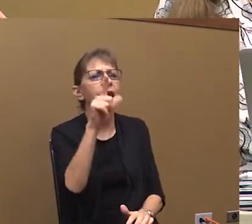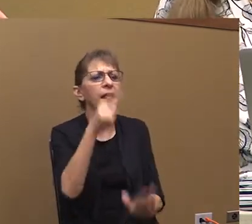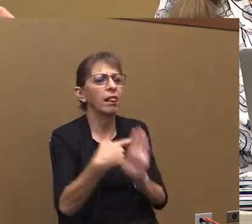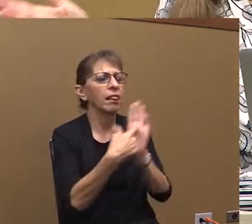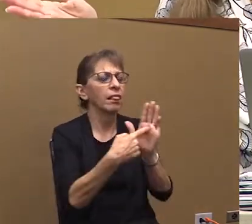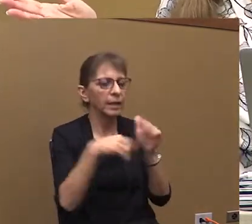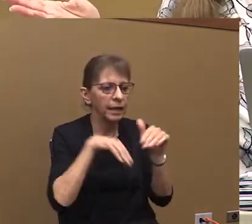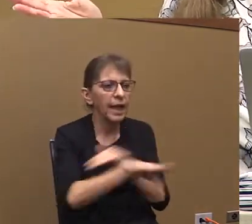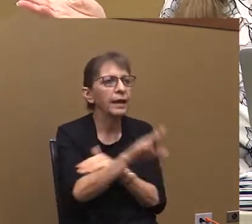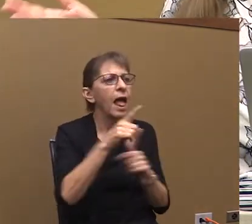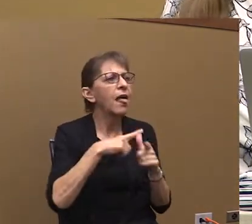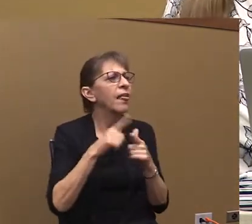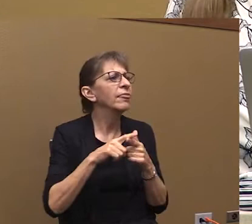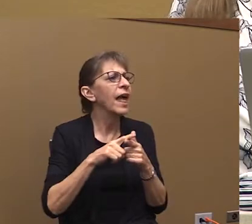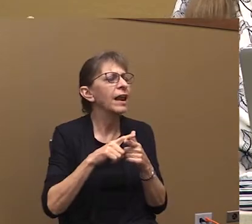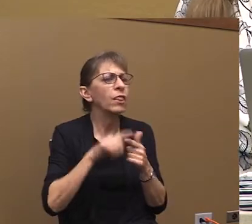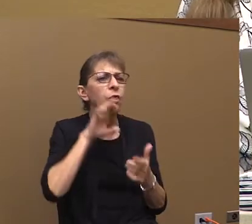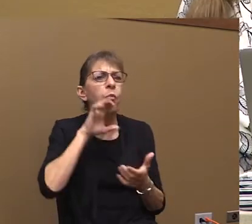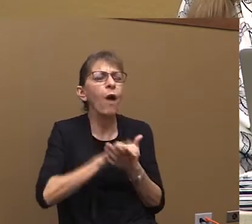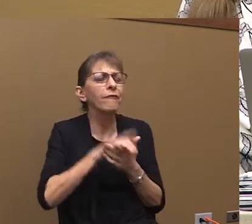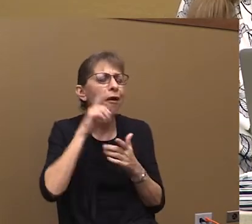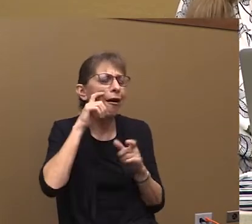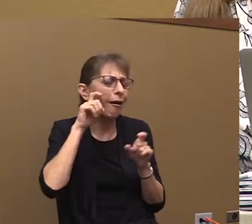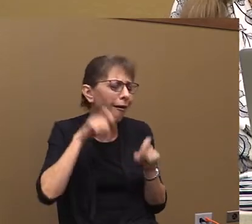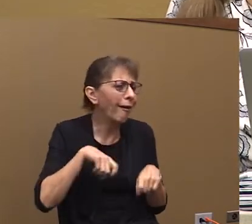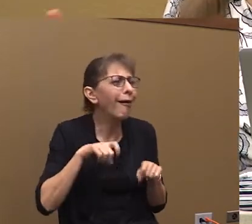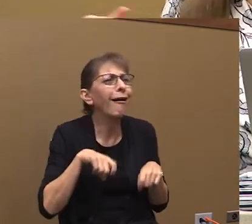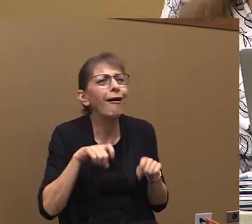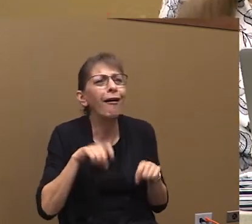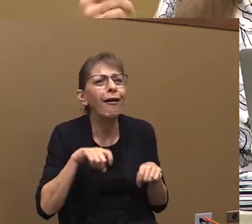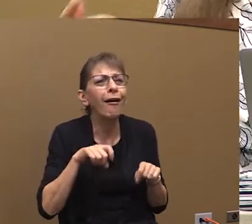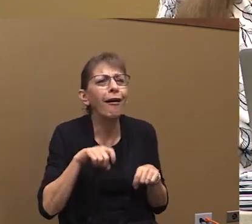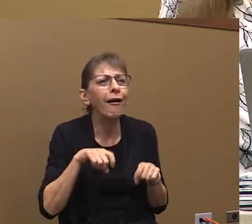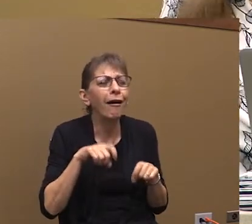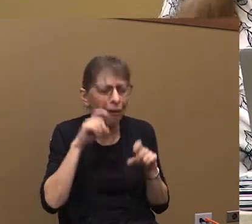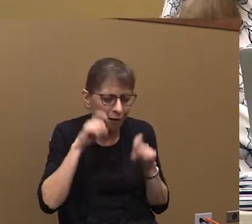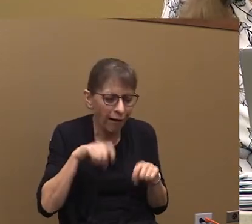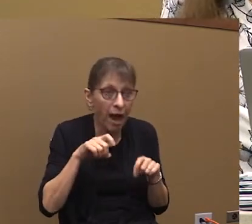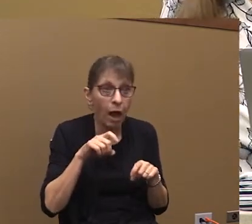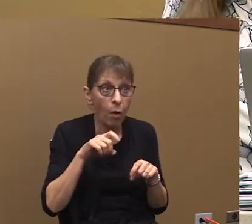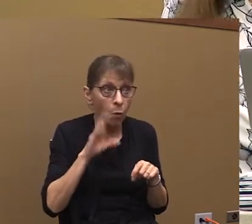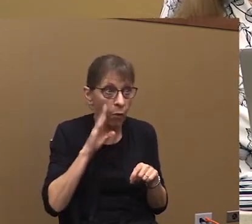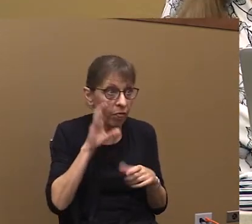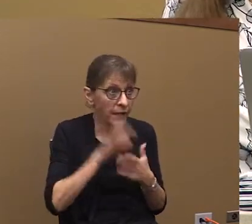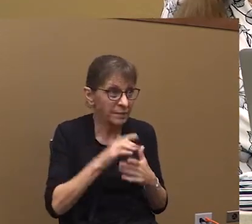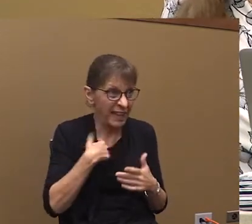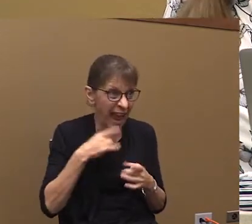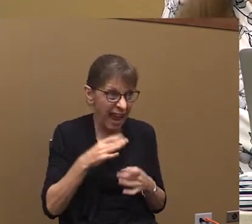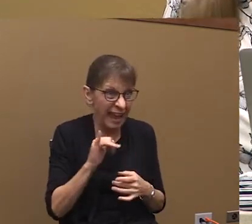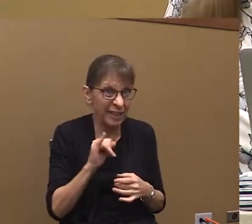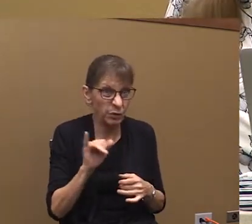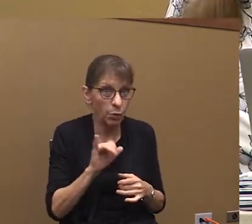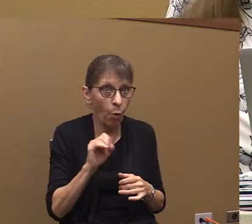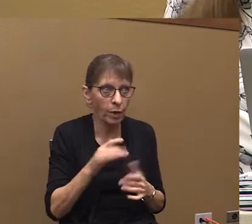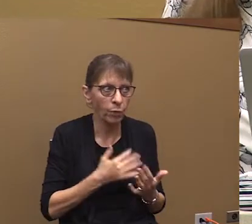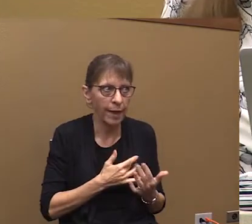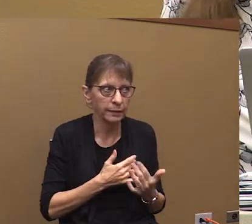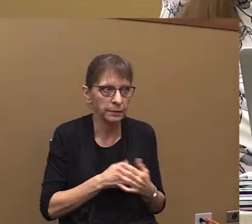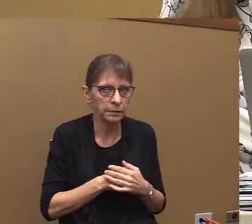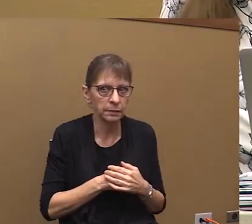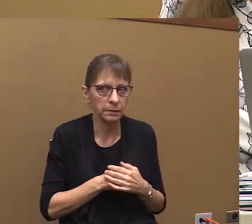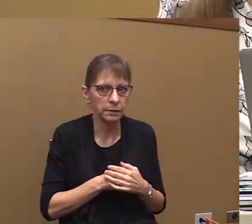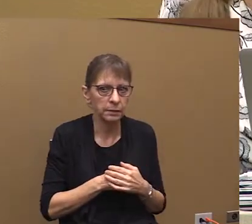and then the wife starts to cry. And then we think about the theory of mind of the husband.